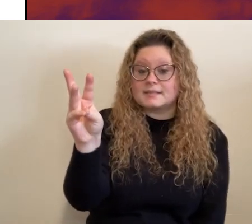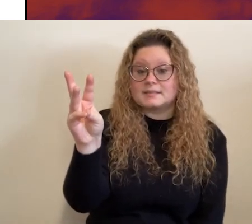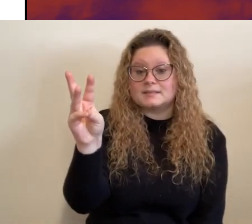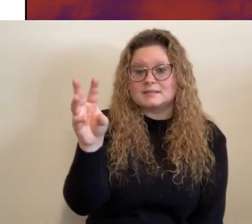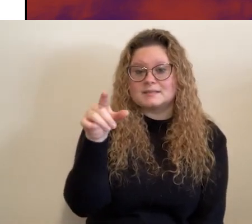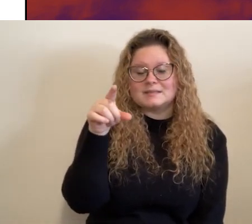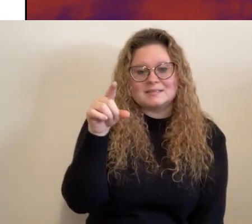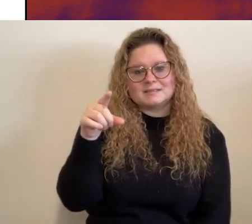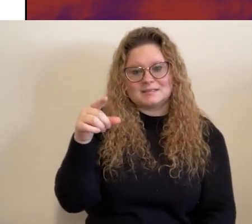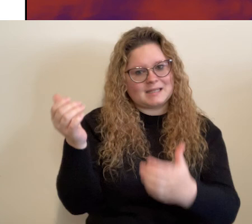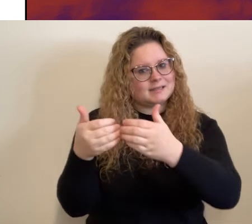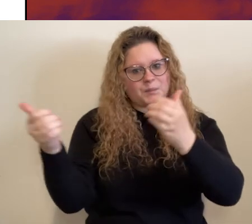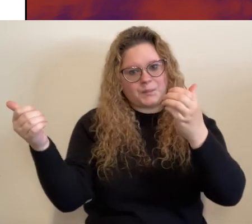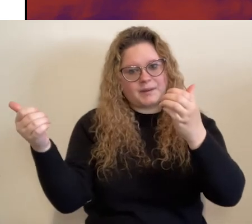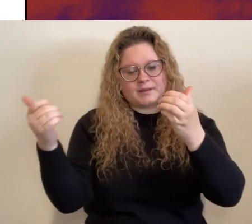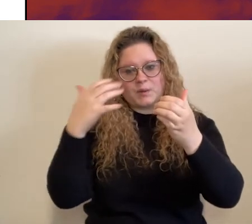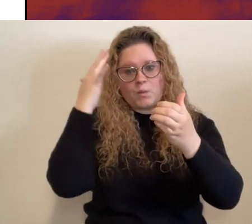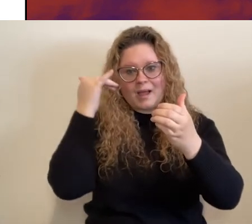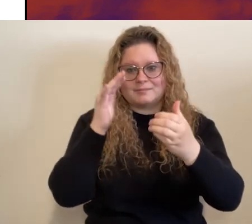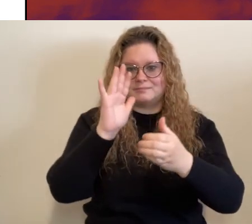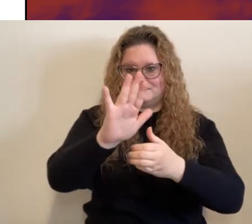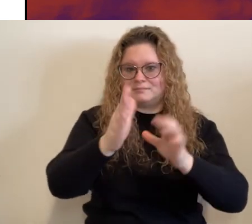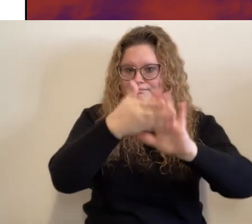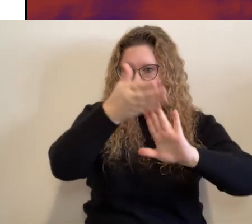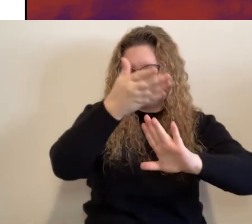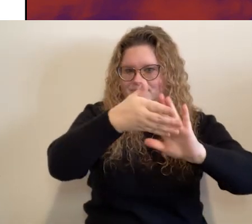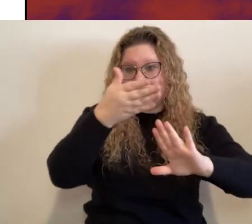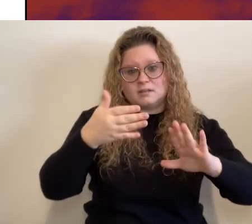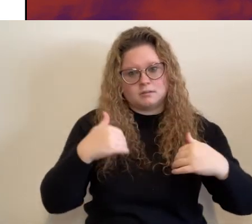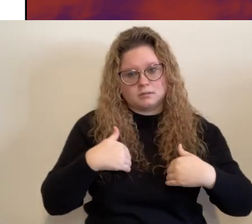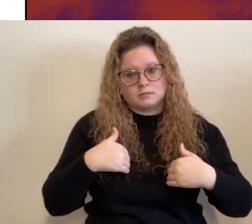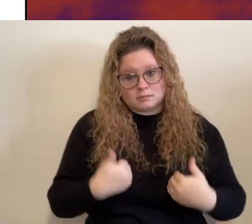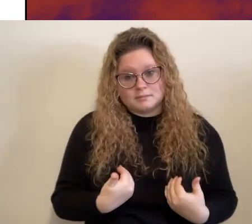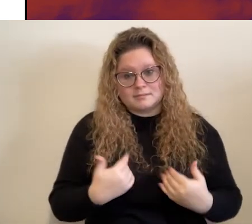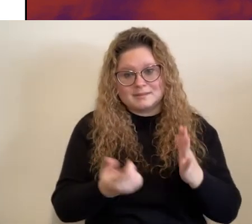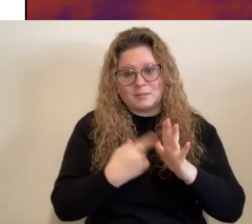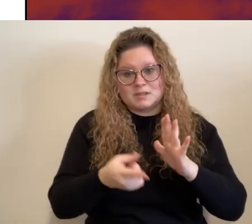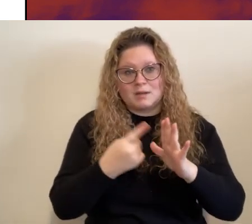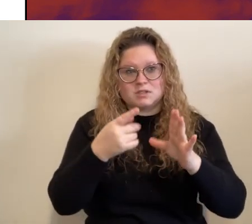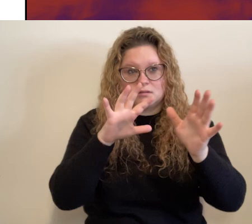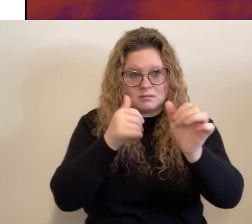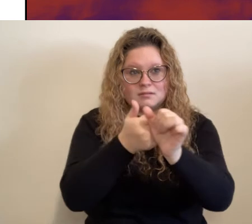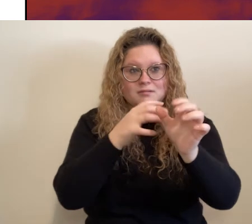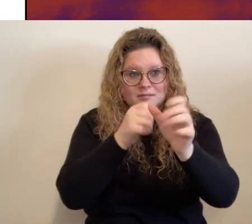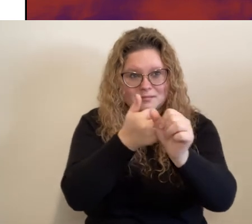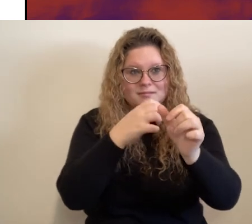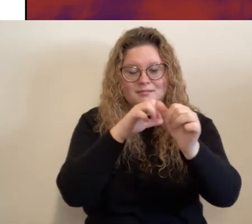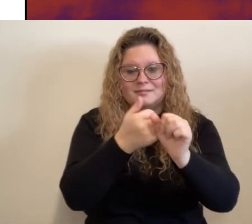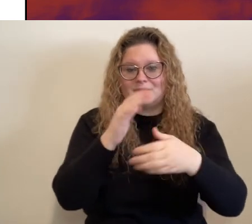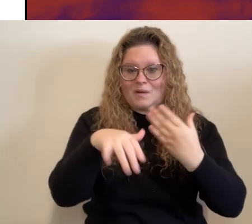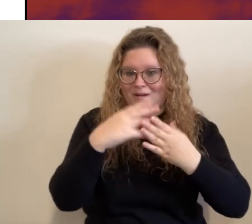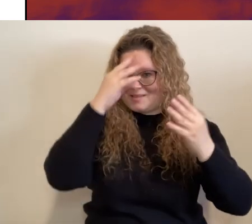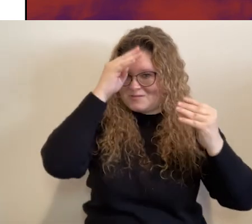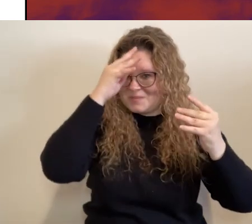living existence because it's own entity. Keeping up with websites can be intense. So if you're going to be building a